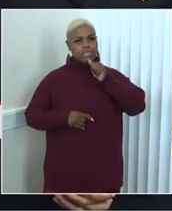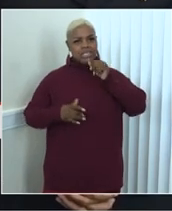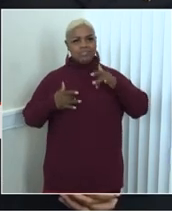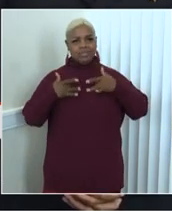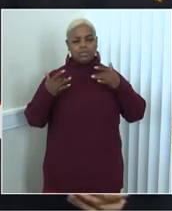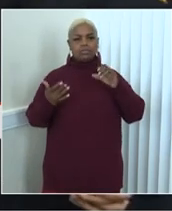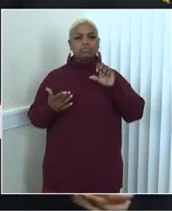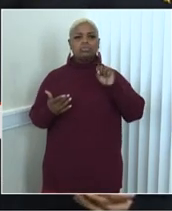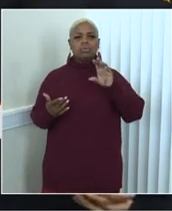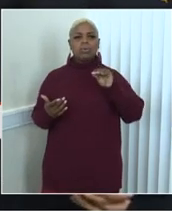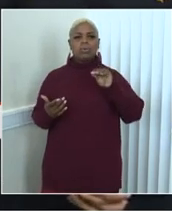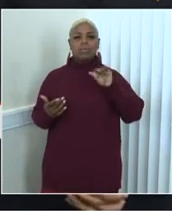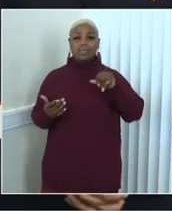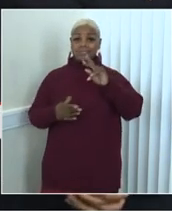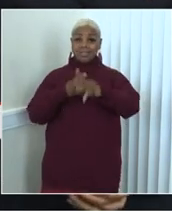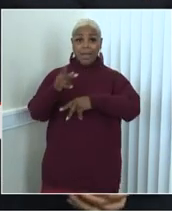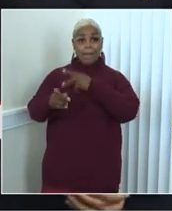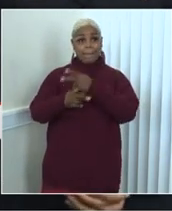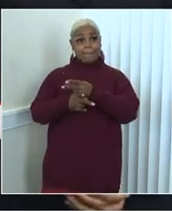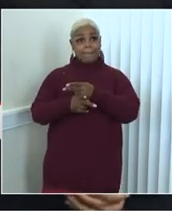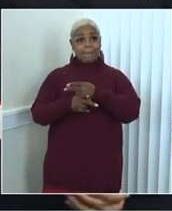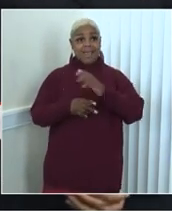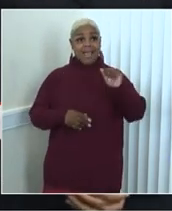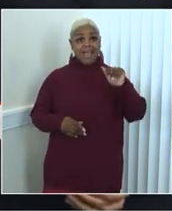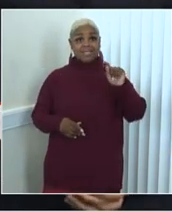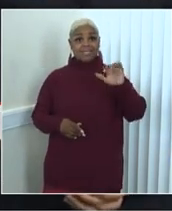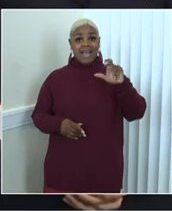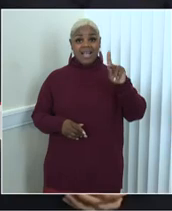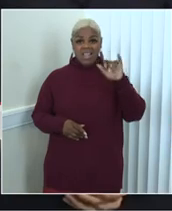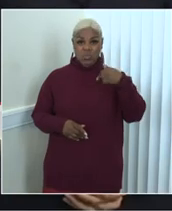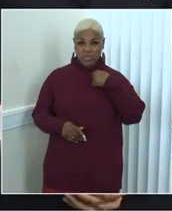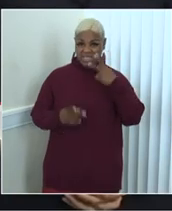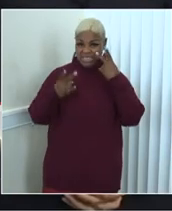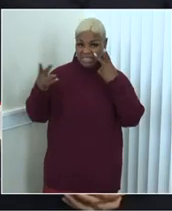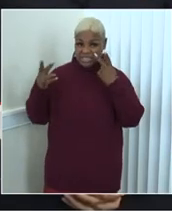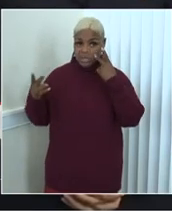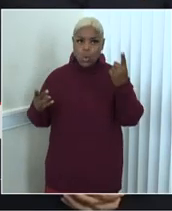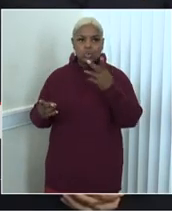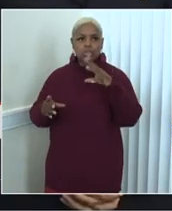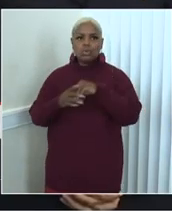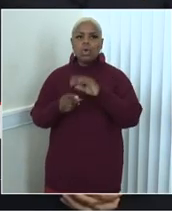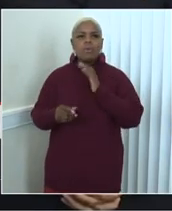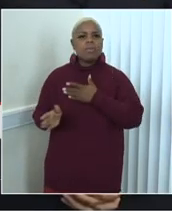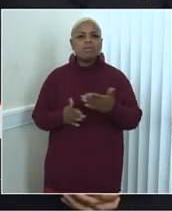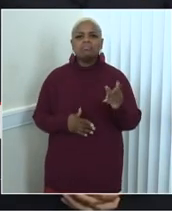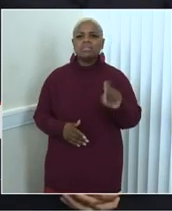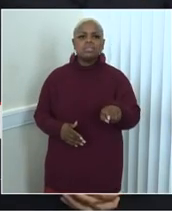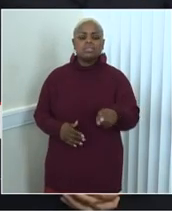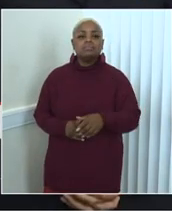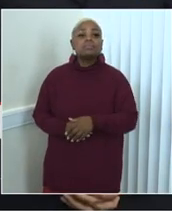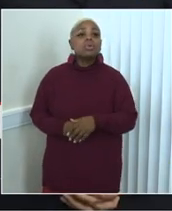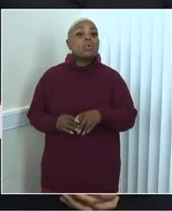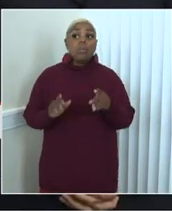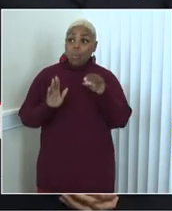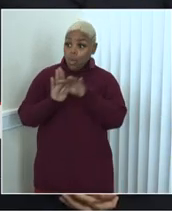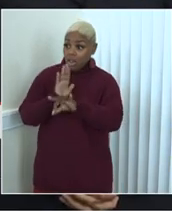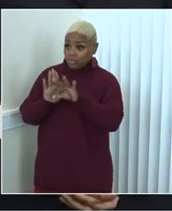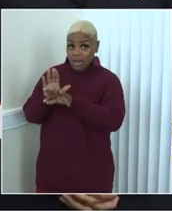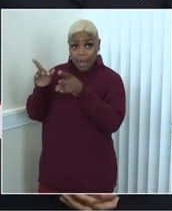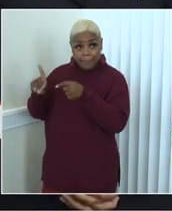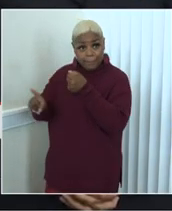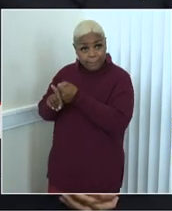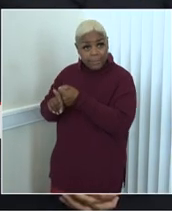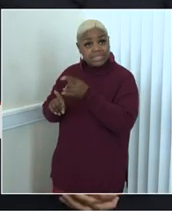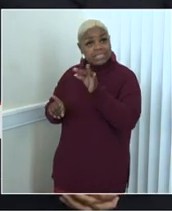attacks are always part of our plan. I won't tell you that we didn't take a look at them again and say, hey, can a vehicle get through here and get into our secure